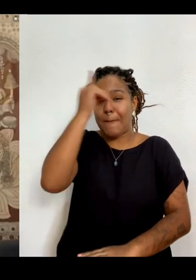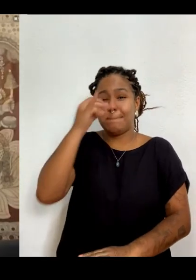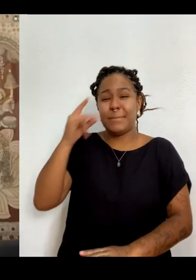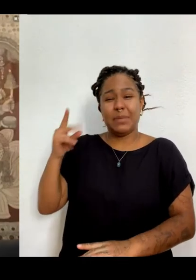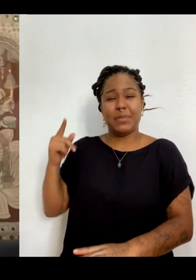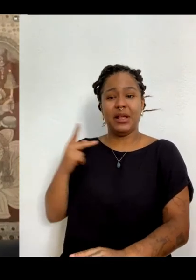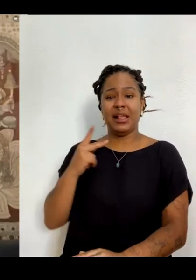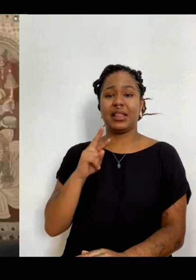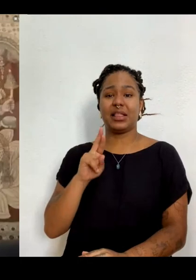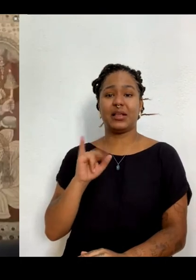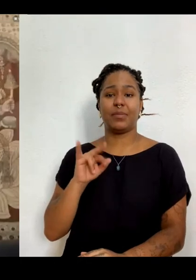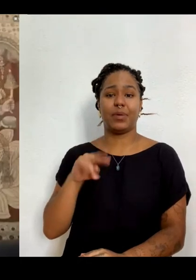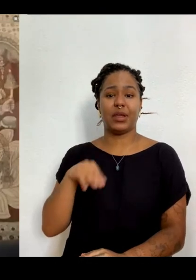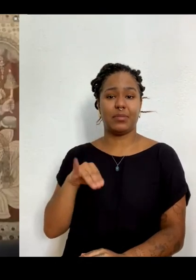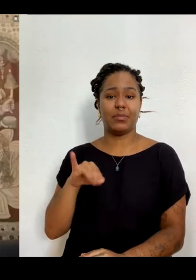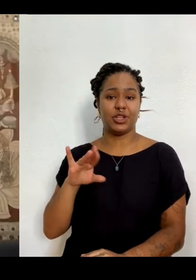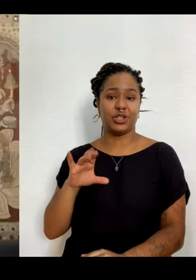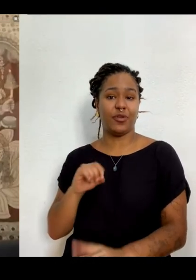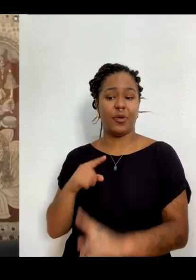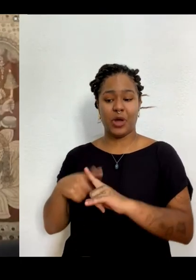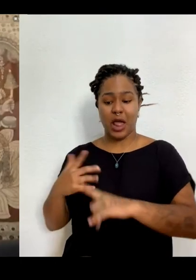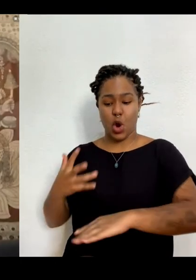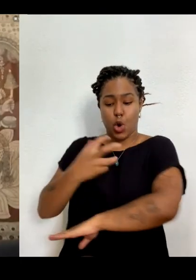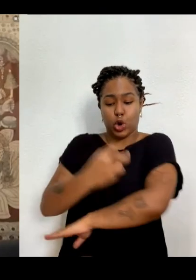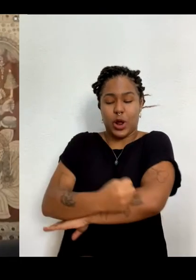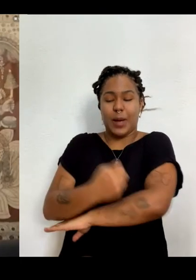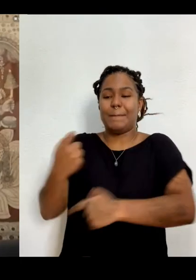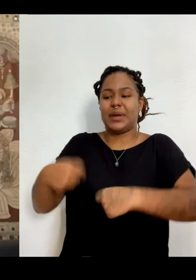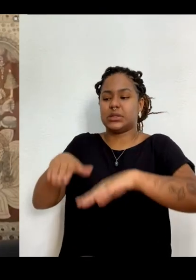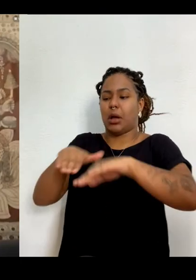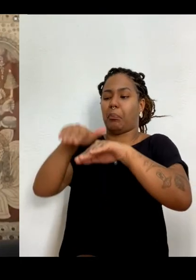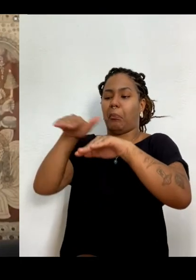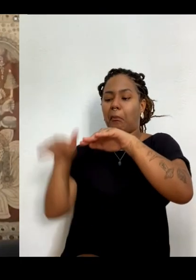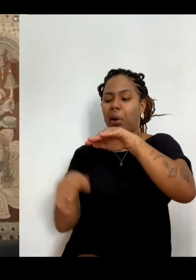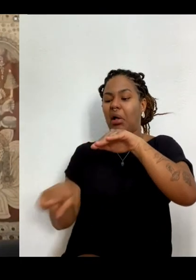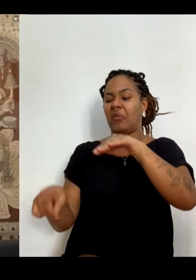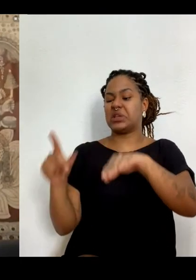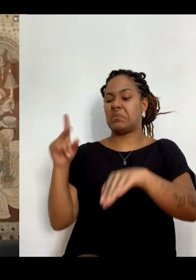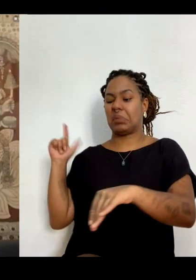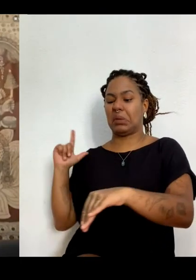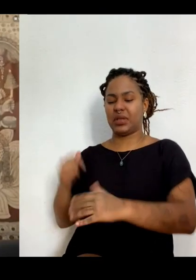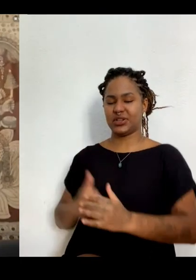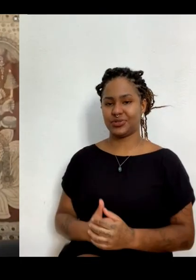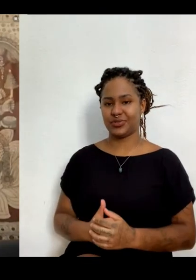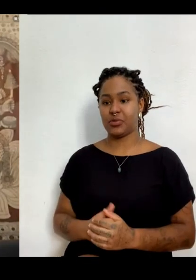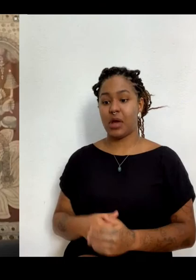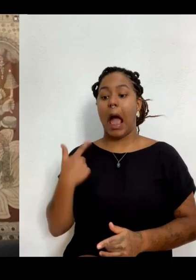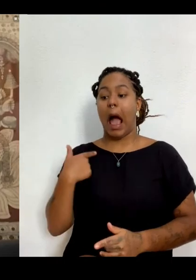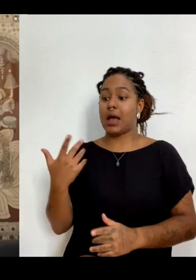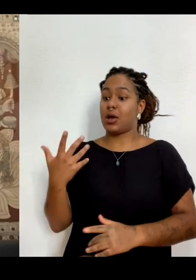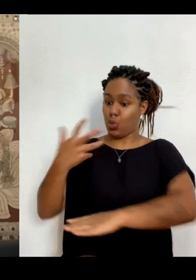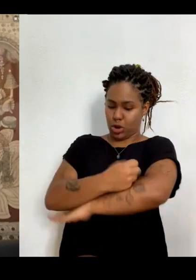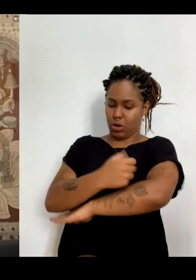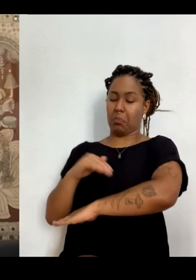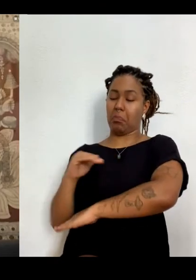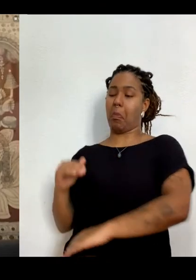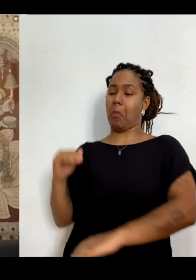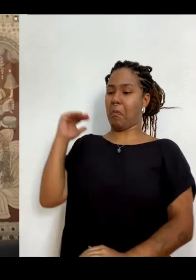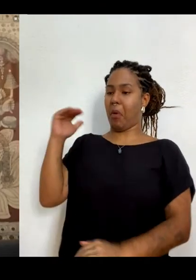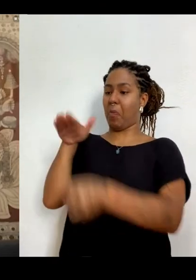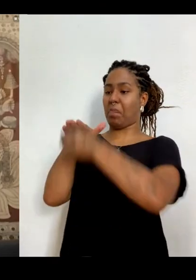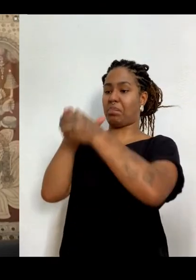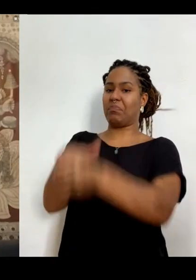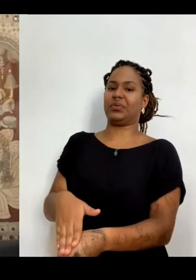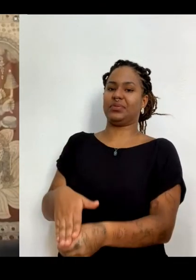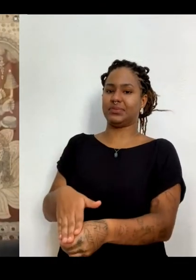inferior in order to be superior and in order for the chemically bred varieties to sell chemicals